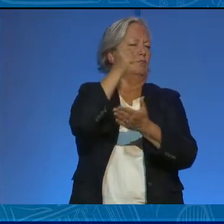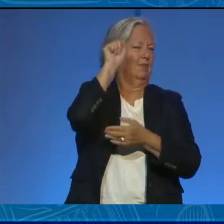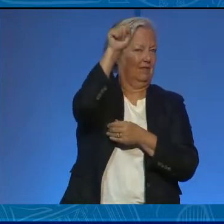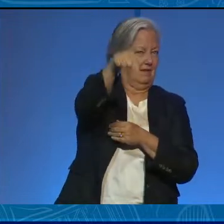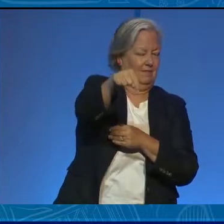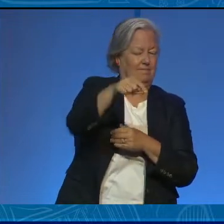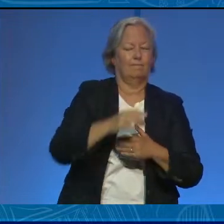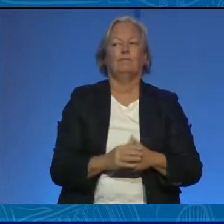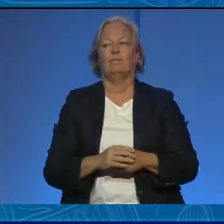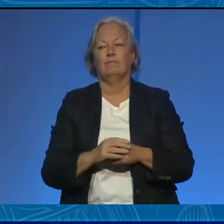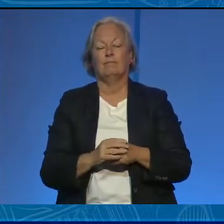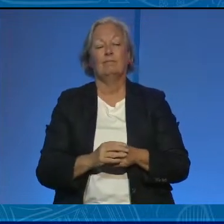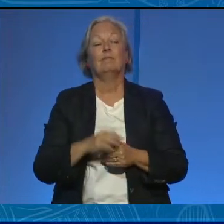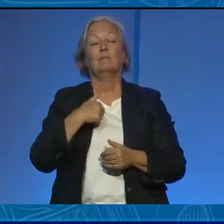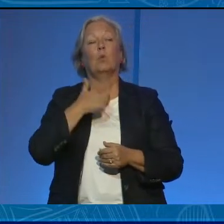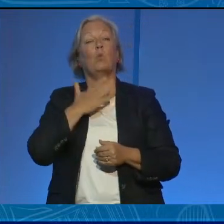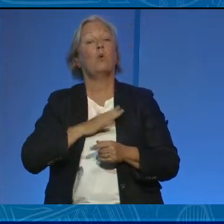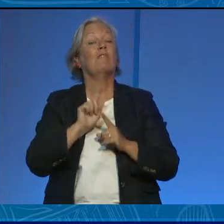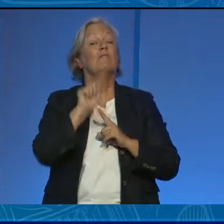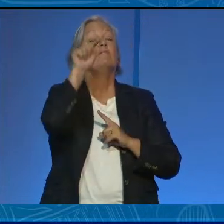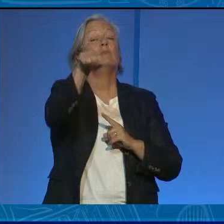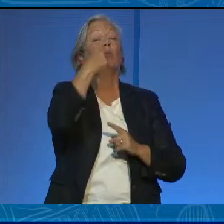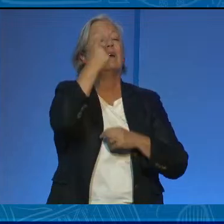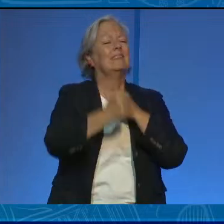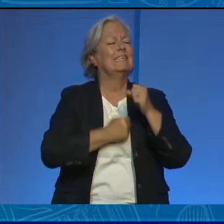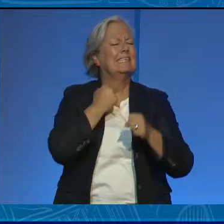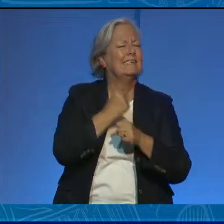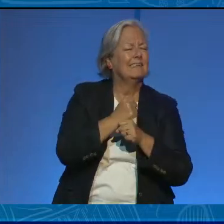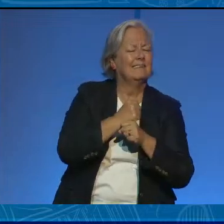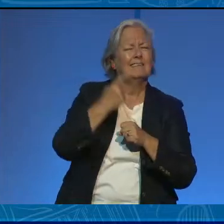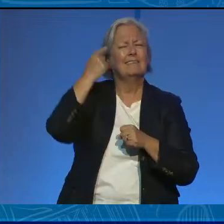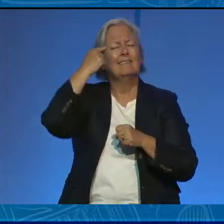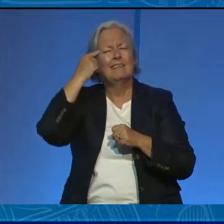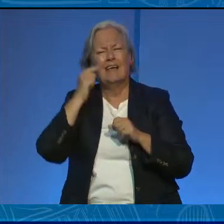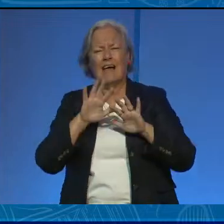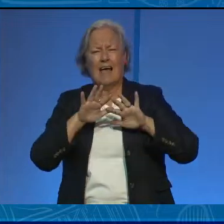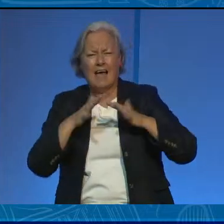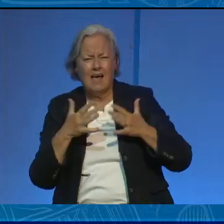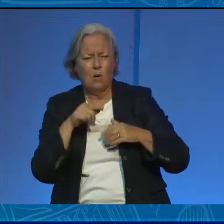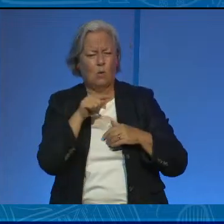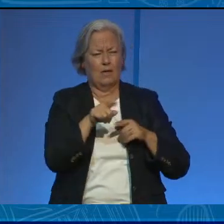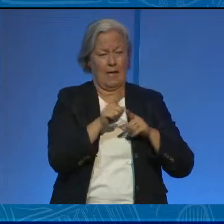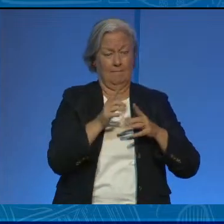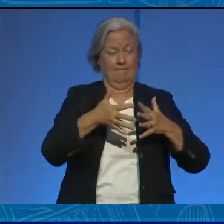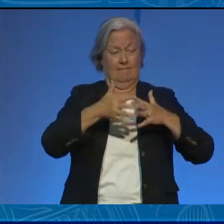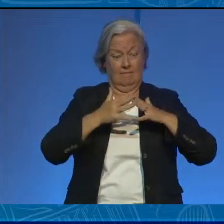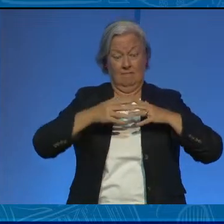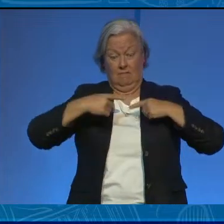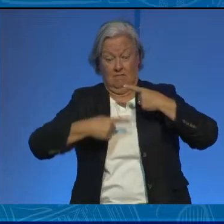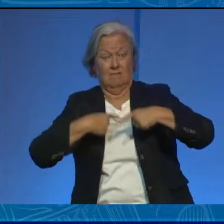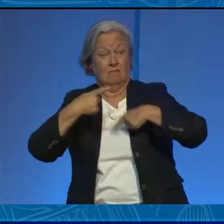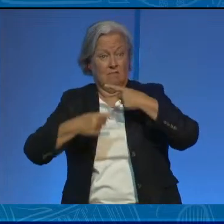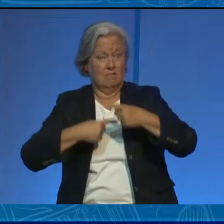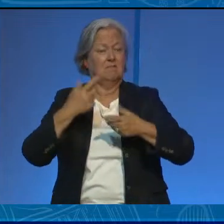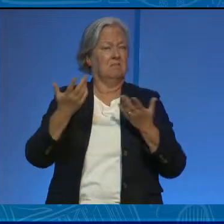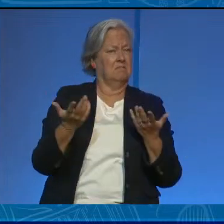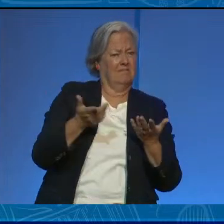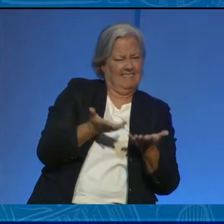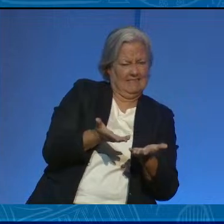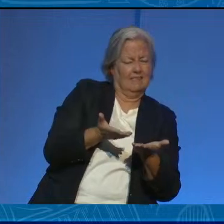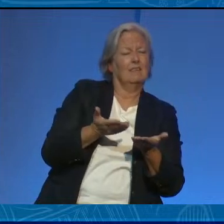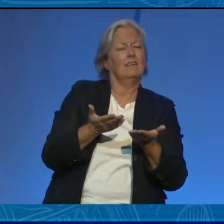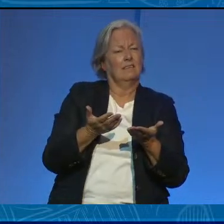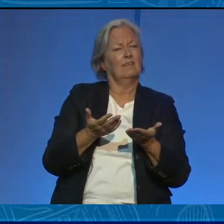on the progress made in implementing the calls to action outlined in the political declaration of the UN